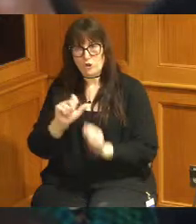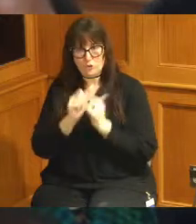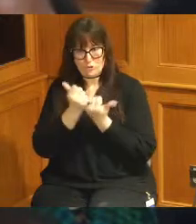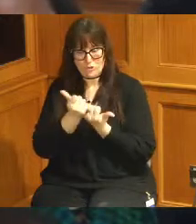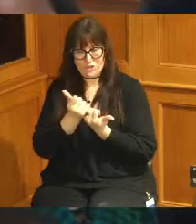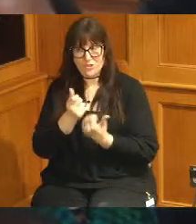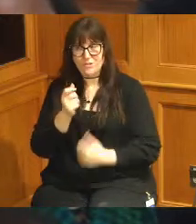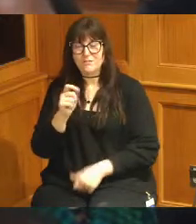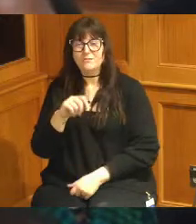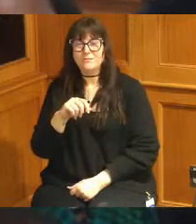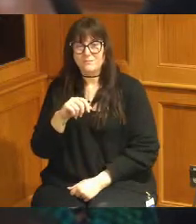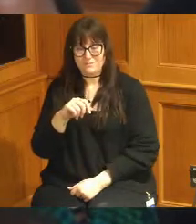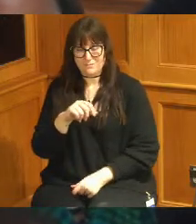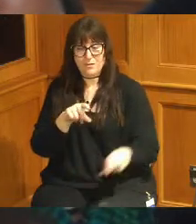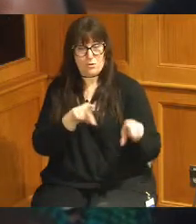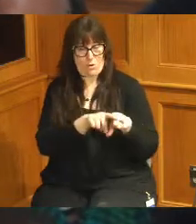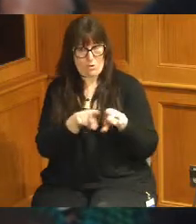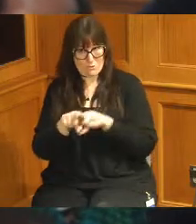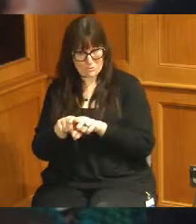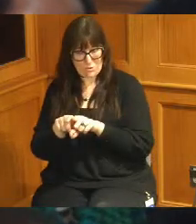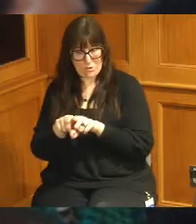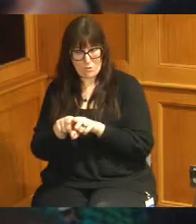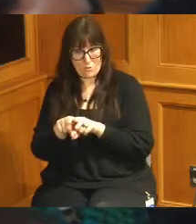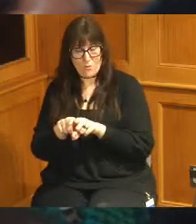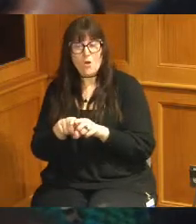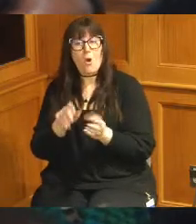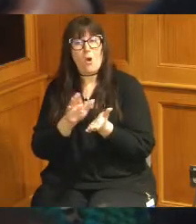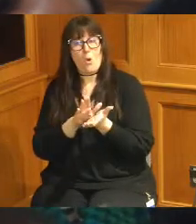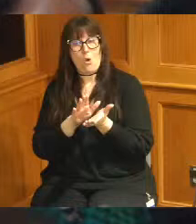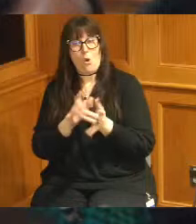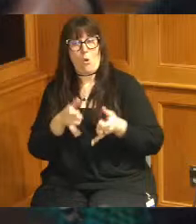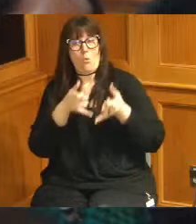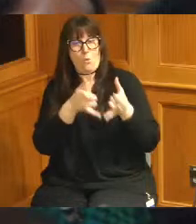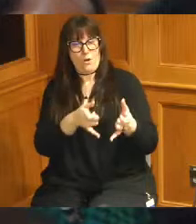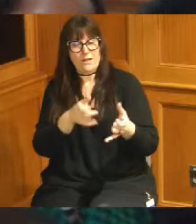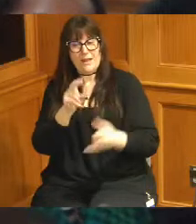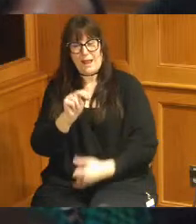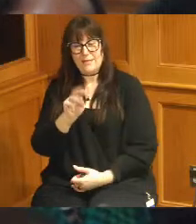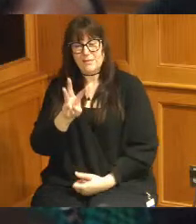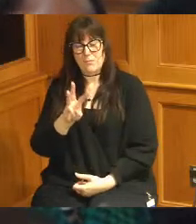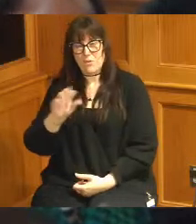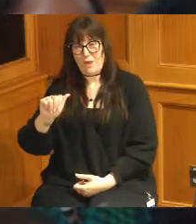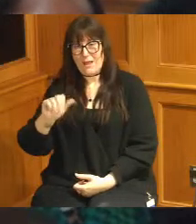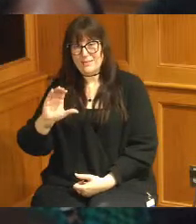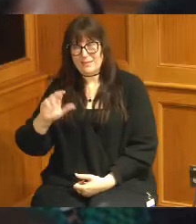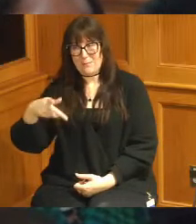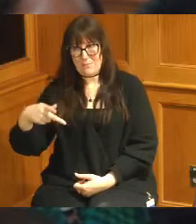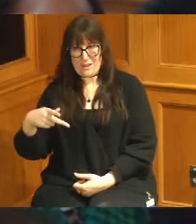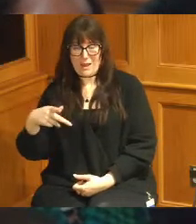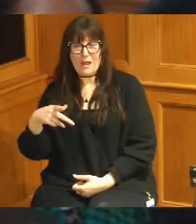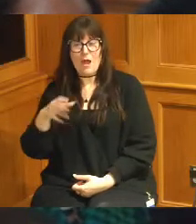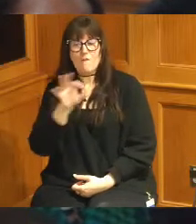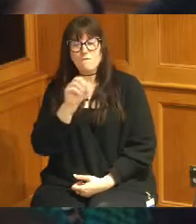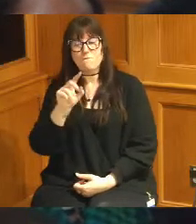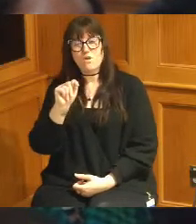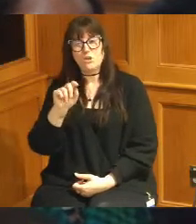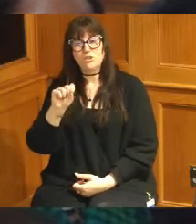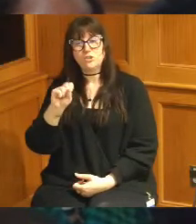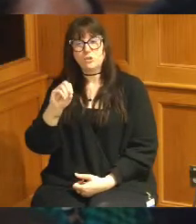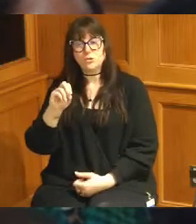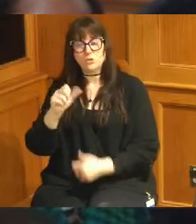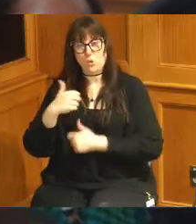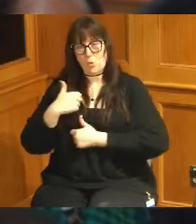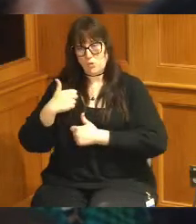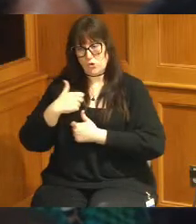2023-2024 year, and whereas Judge Trotter Bratton has been awarded the NAACP Foot Soldier in the Sands Award and the Cincinnati